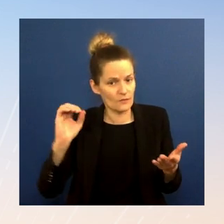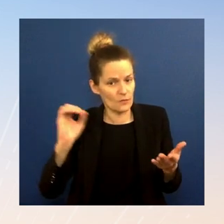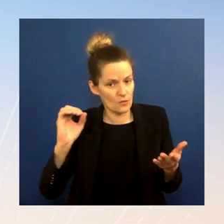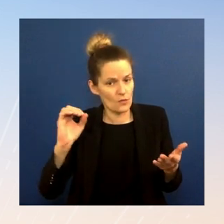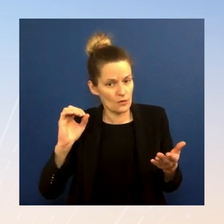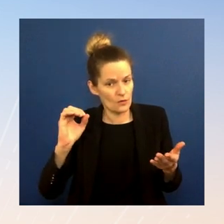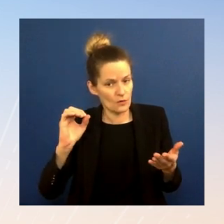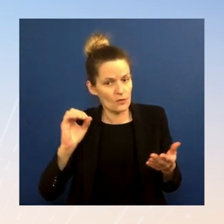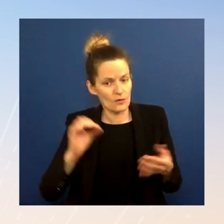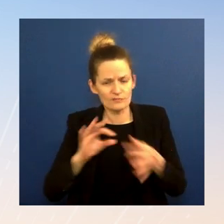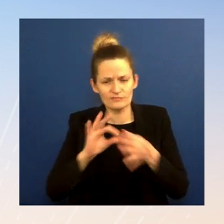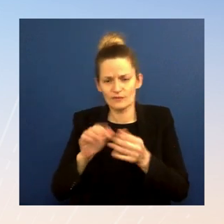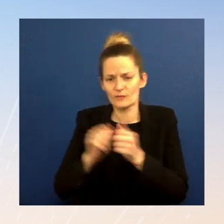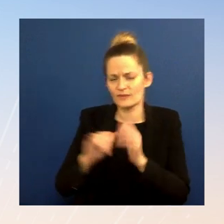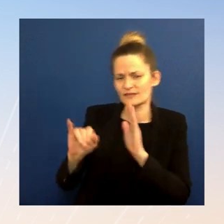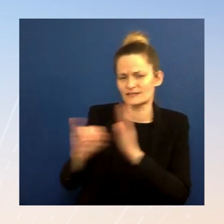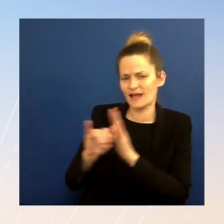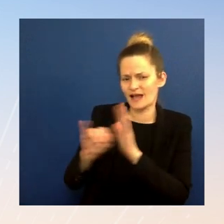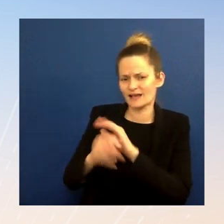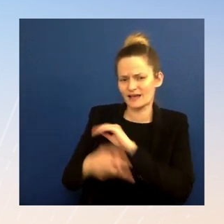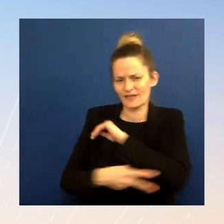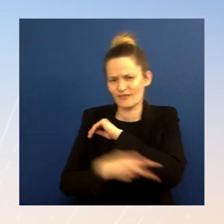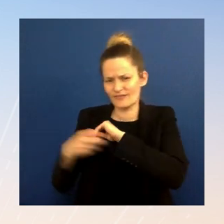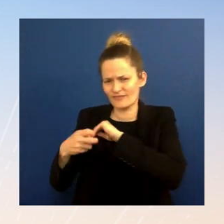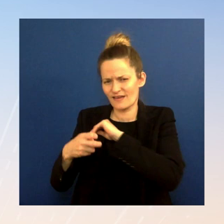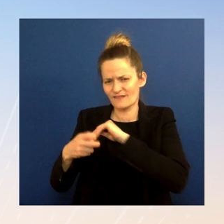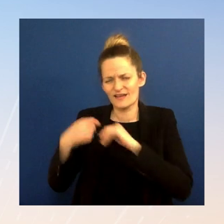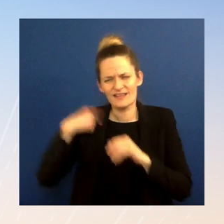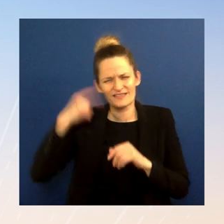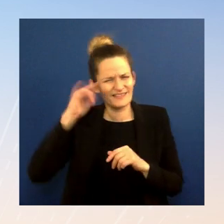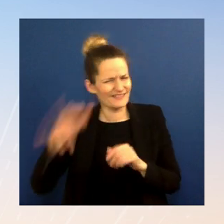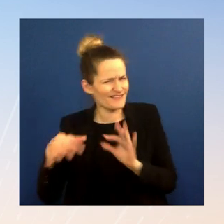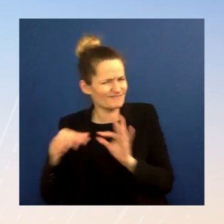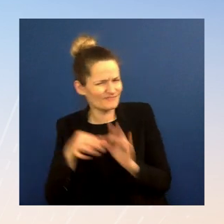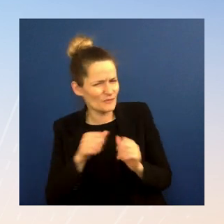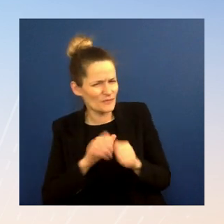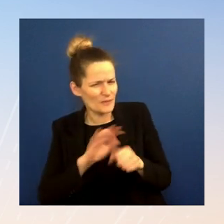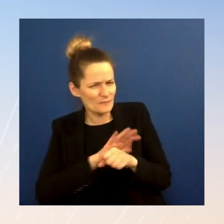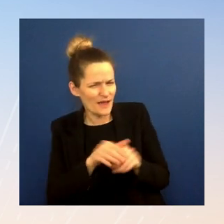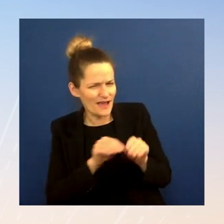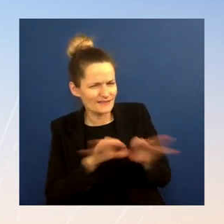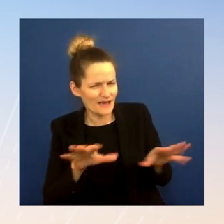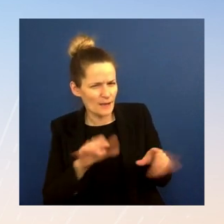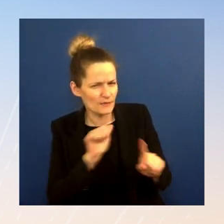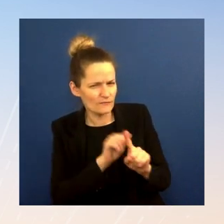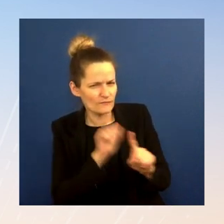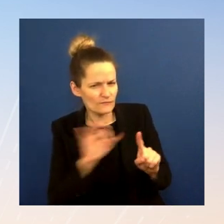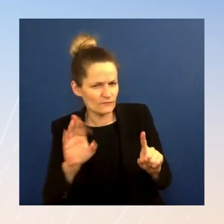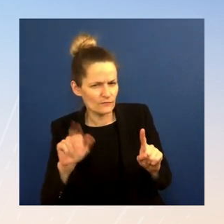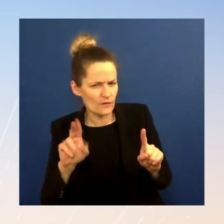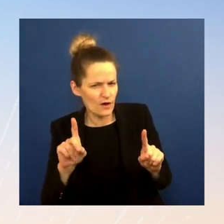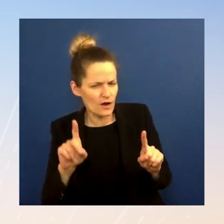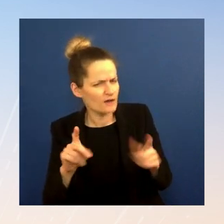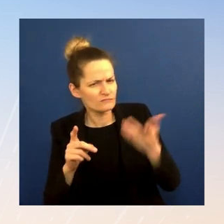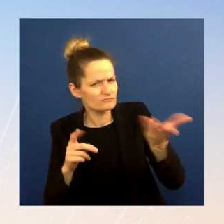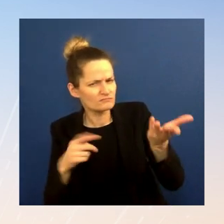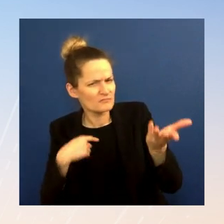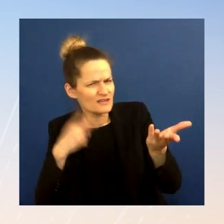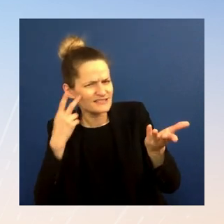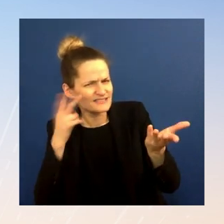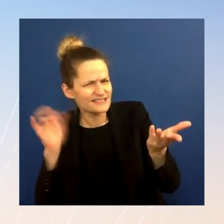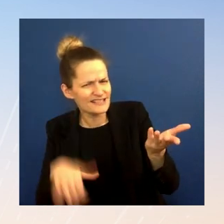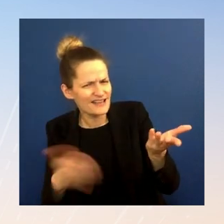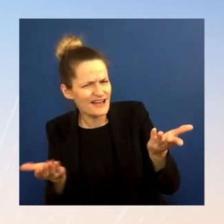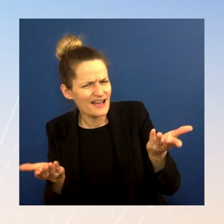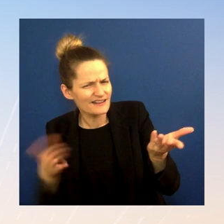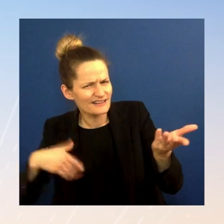that is? I know it hasn't been published yet. Well, let's see. What we know at this point in time is